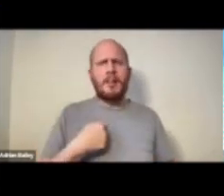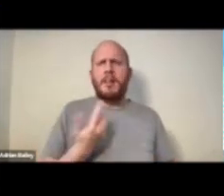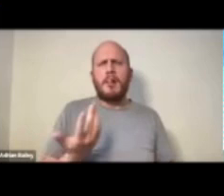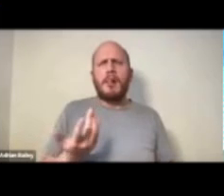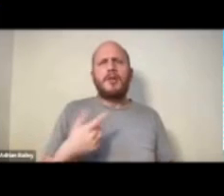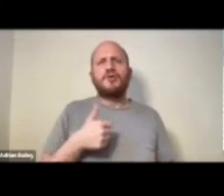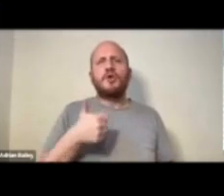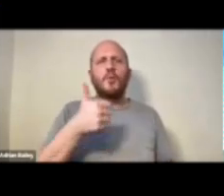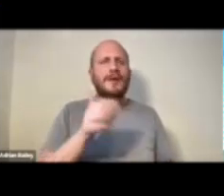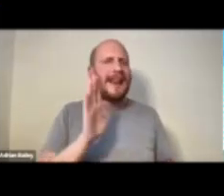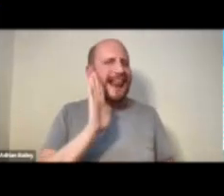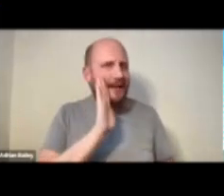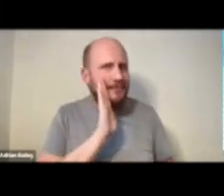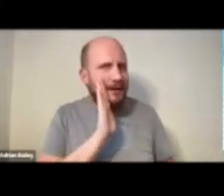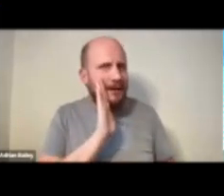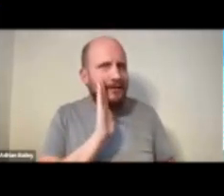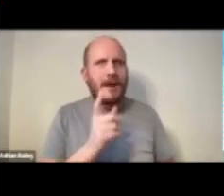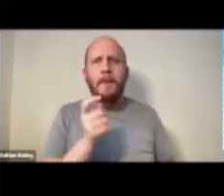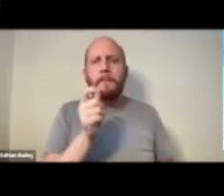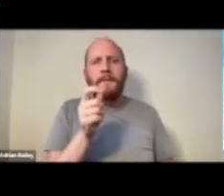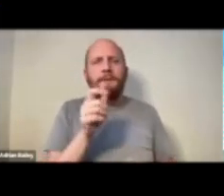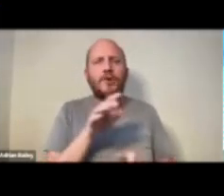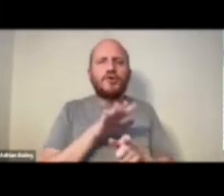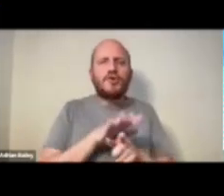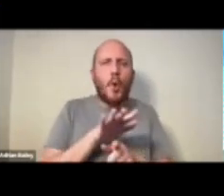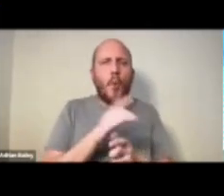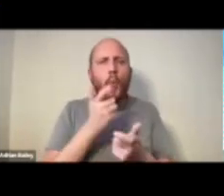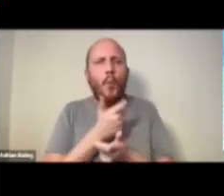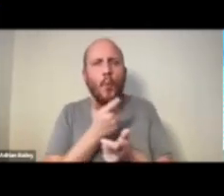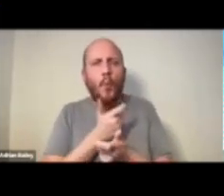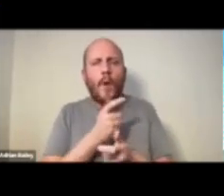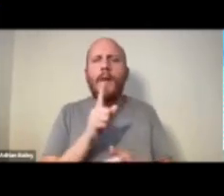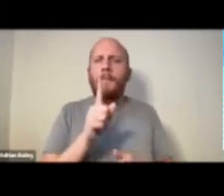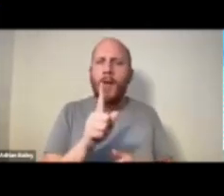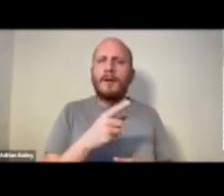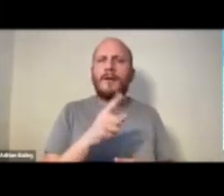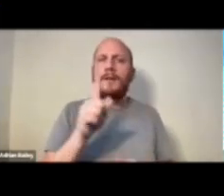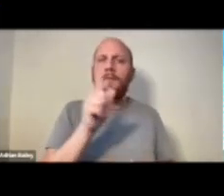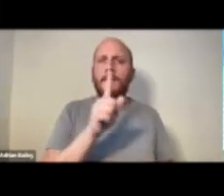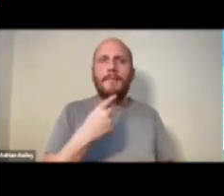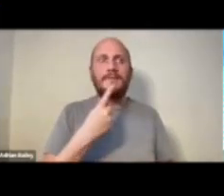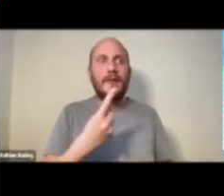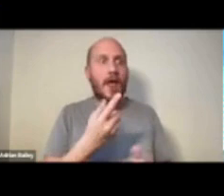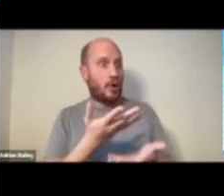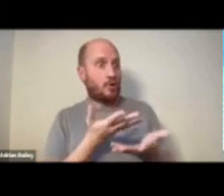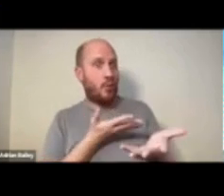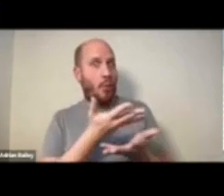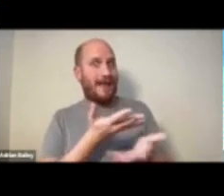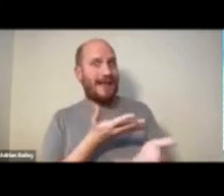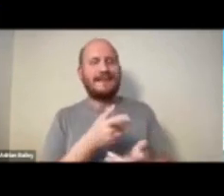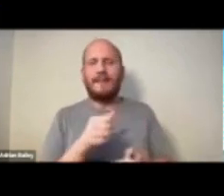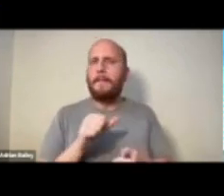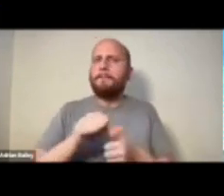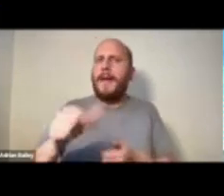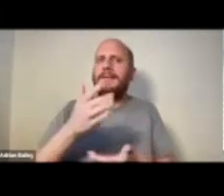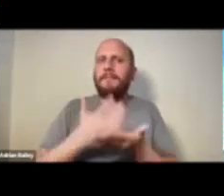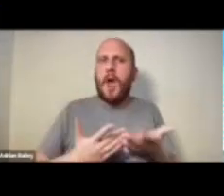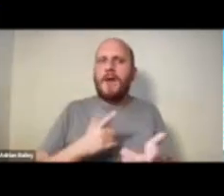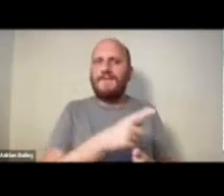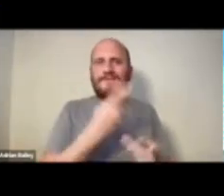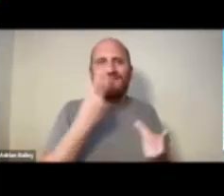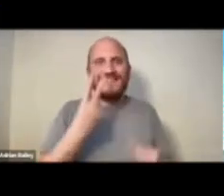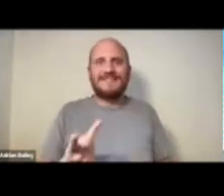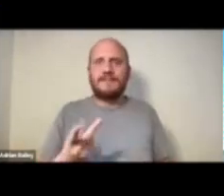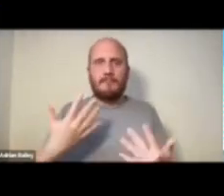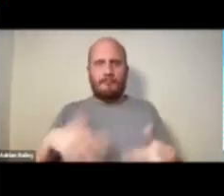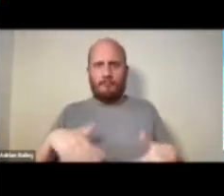a good listener and just cracking the occasional joke. But people would often say that talking to me was one of the best parts of their visit. So it can make a huge difference